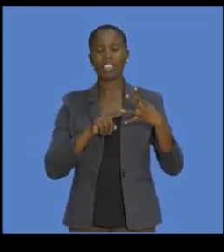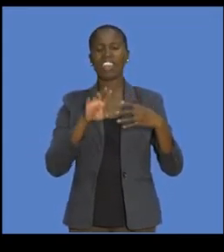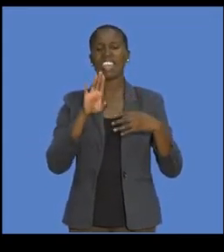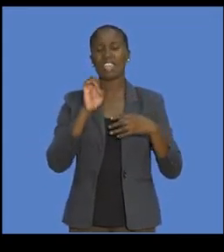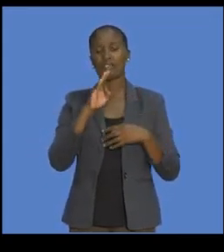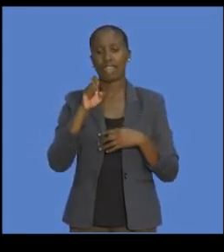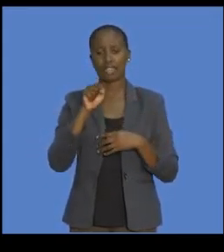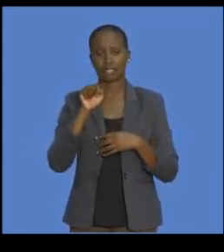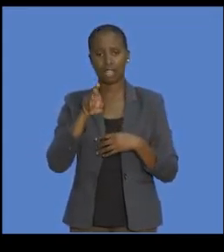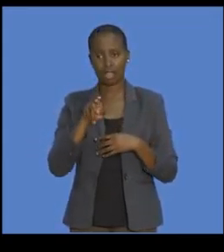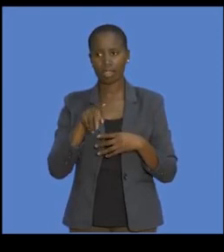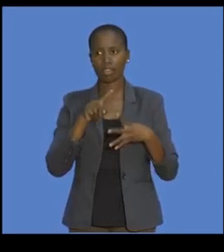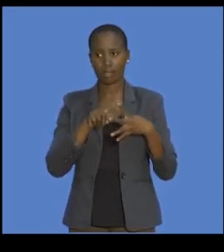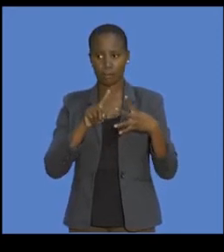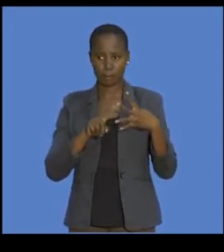the most correct option.